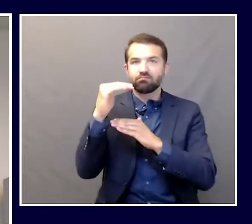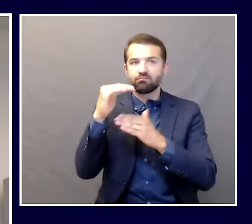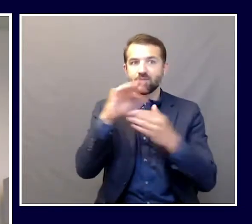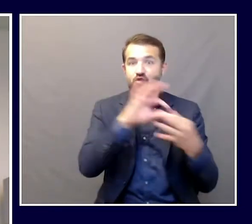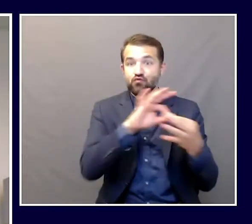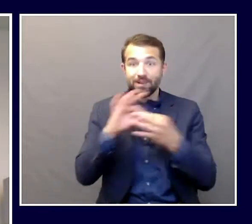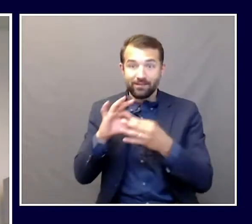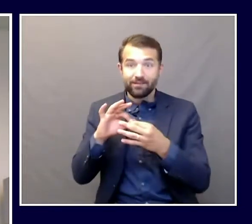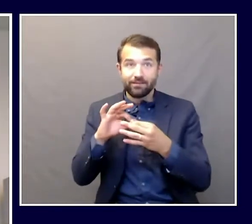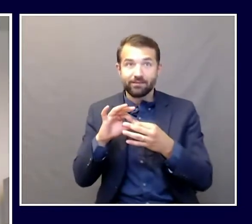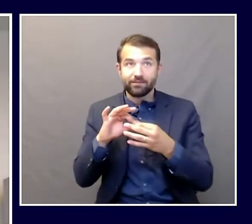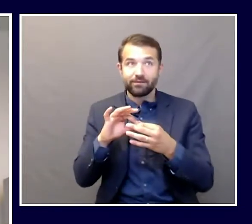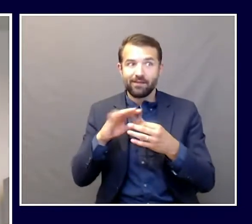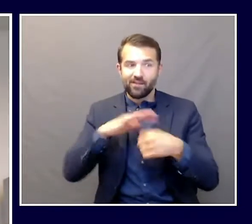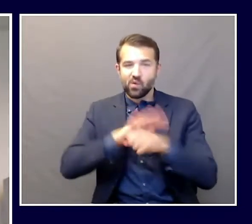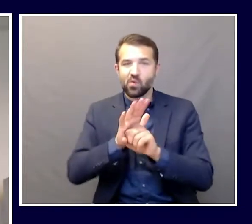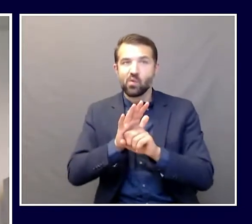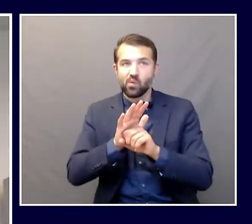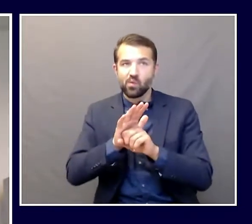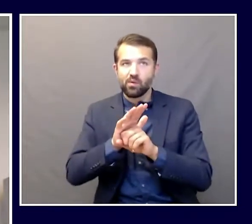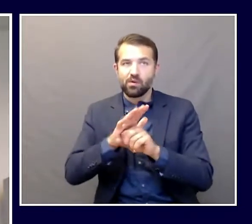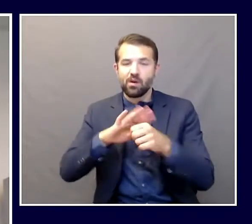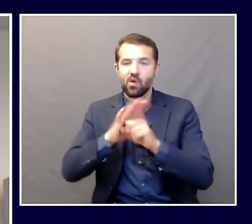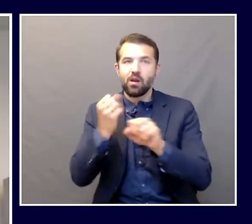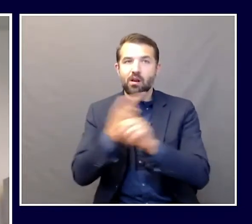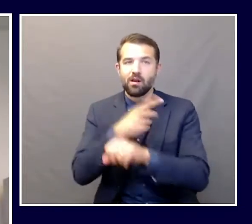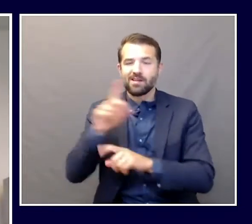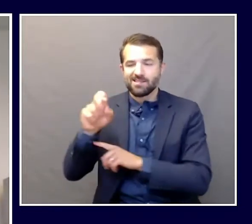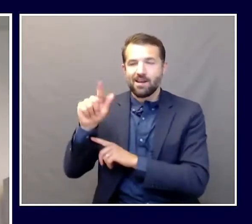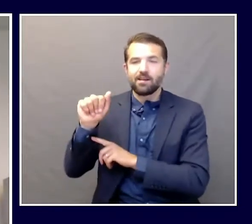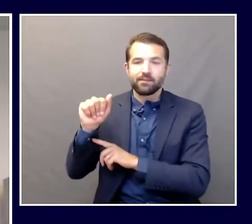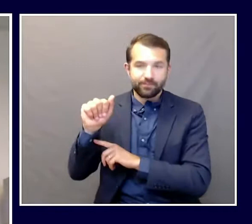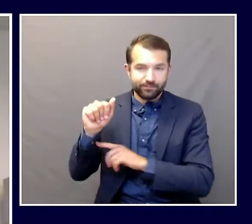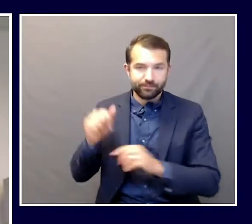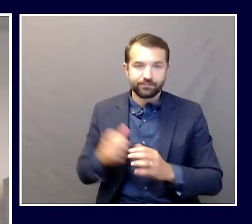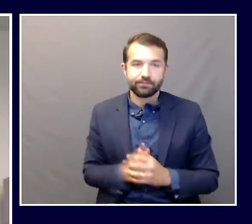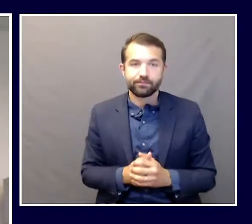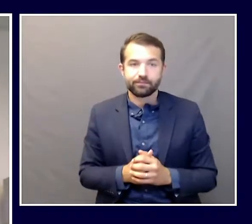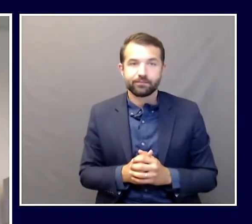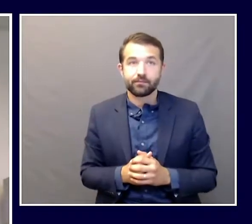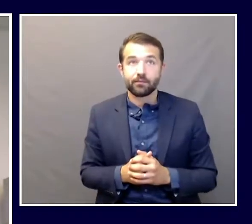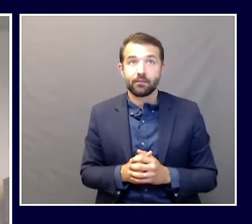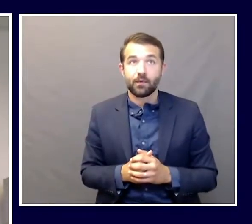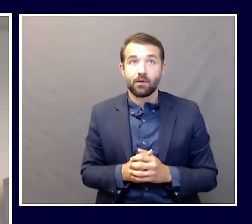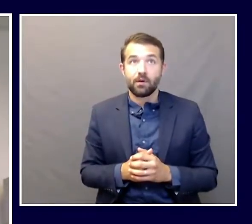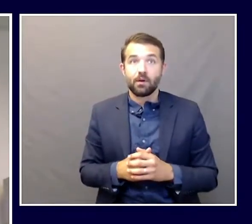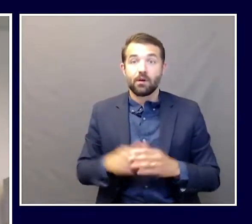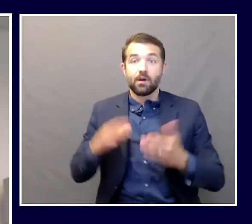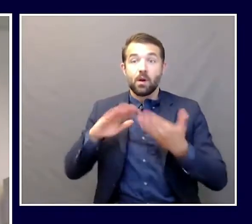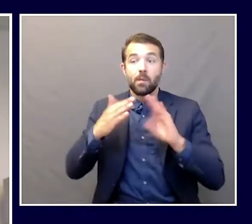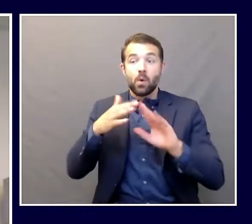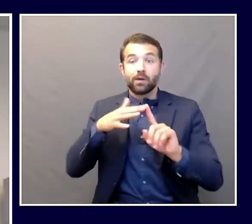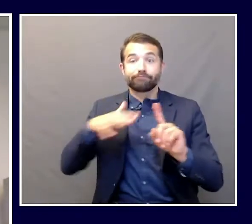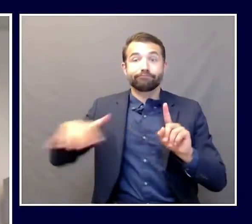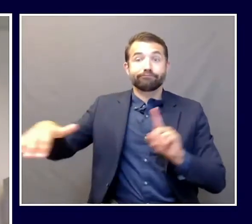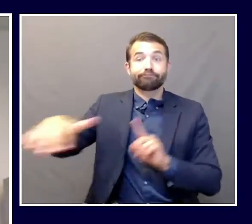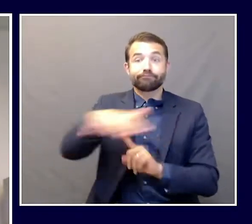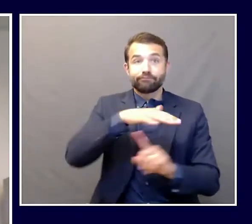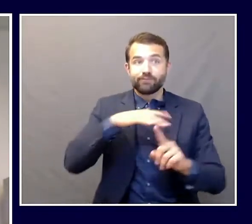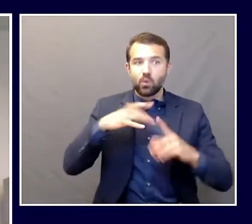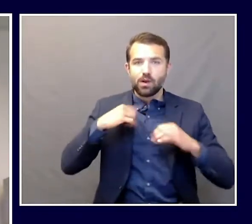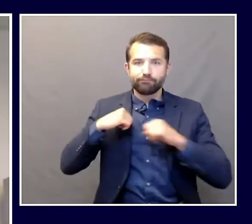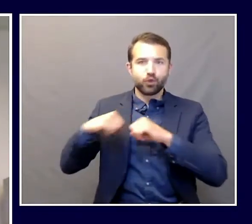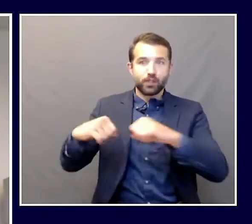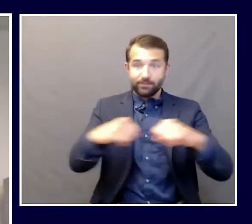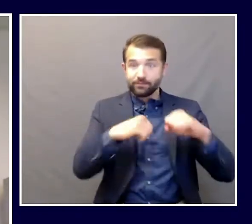that determines what that level of immunity threshold is or should be is just how contagious the bug you're